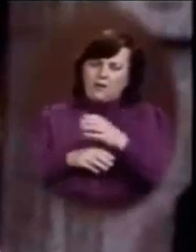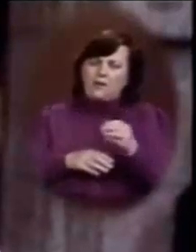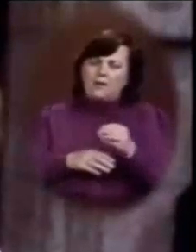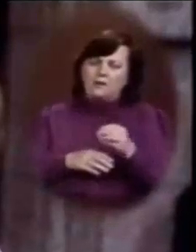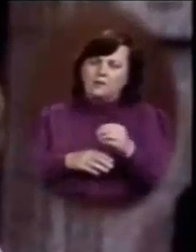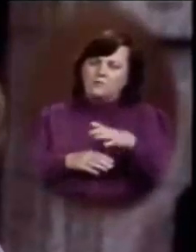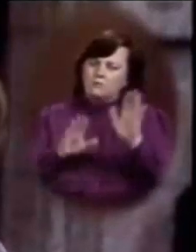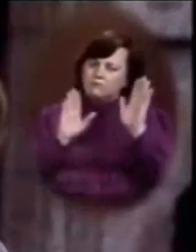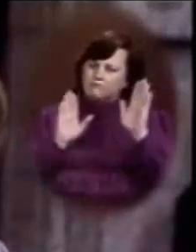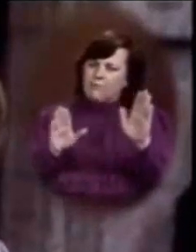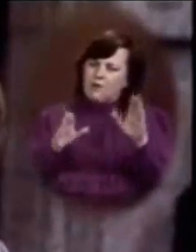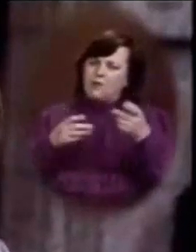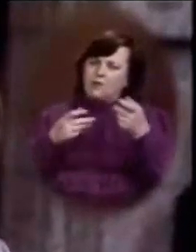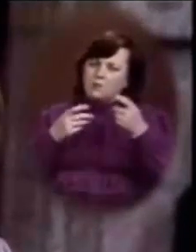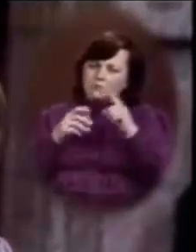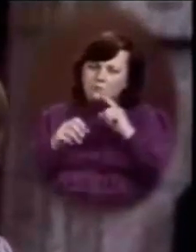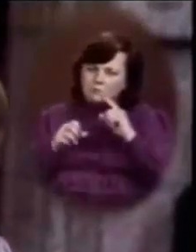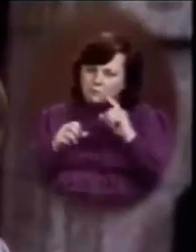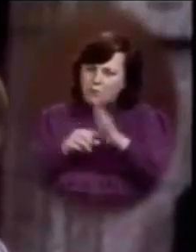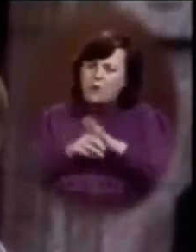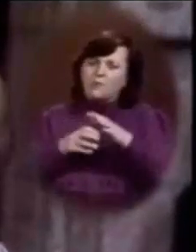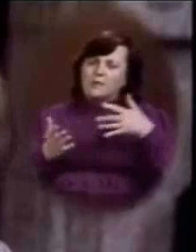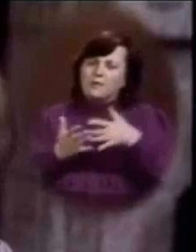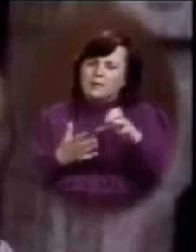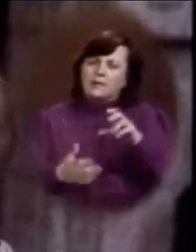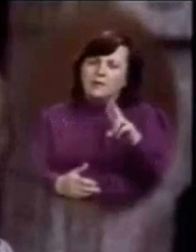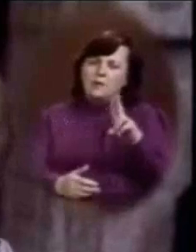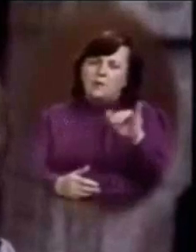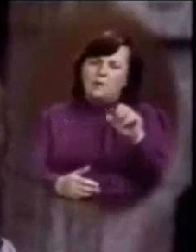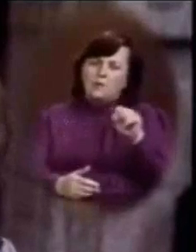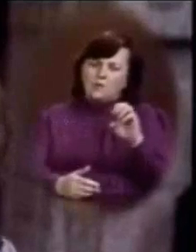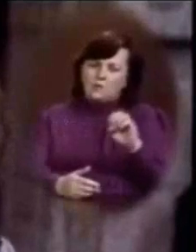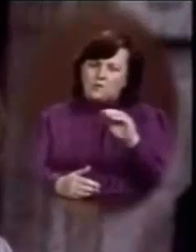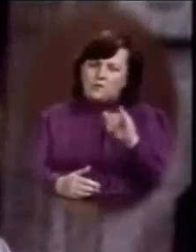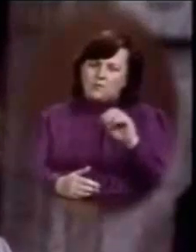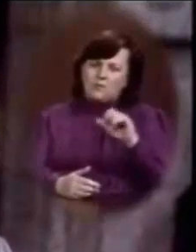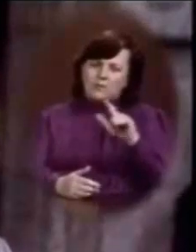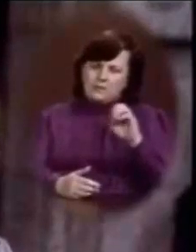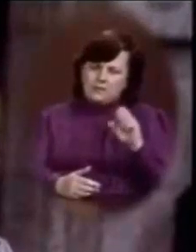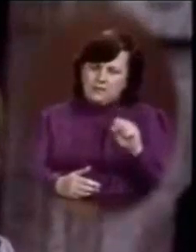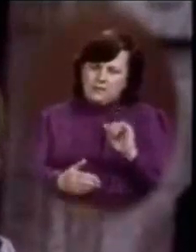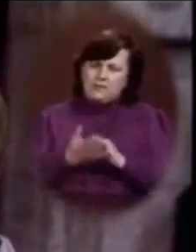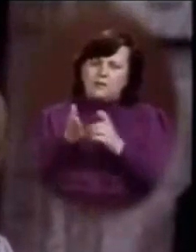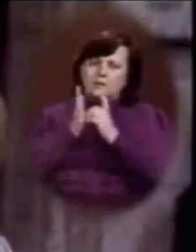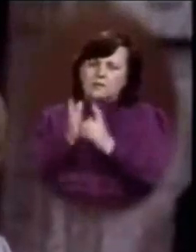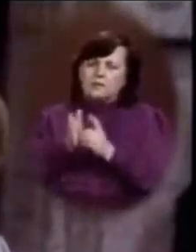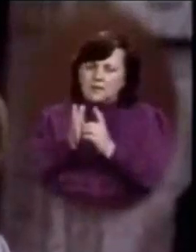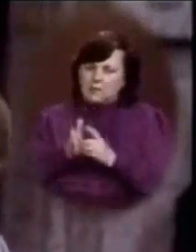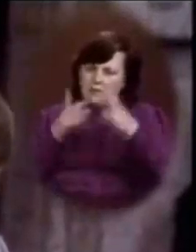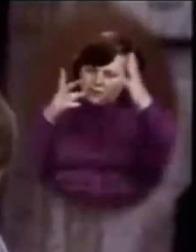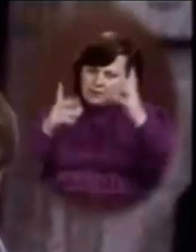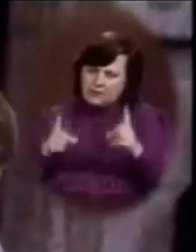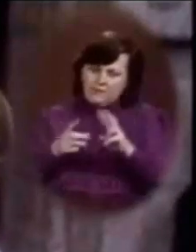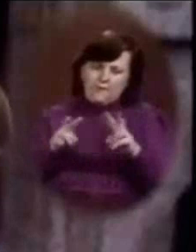which she agreed to test cruise missiles over her territory, a demonstration of resolve which was crucial at